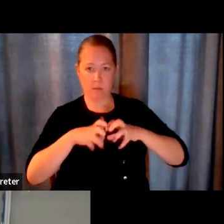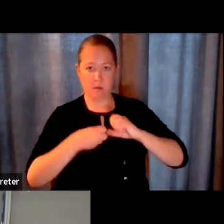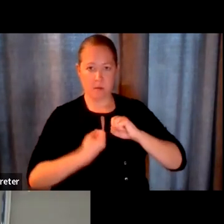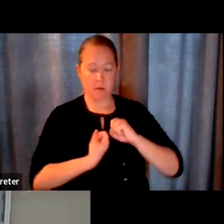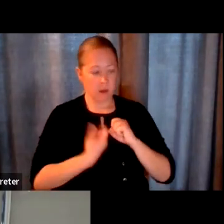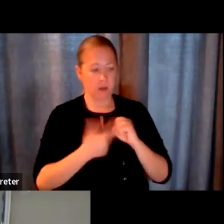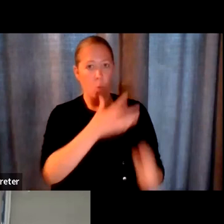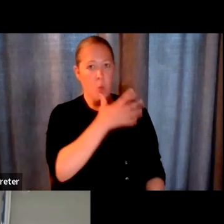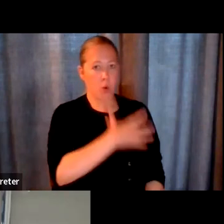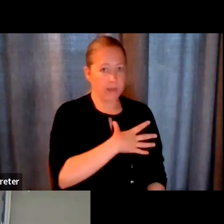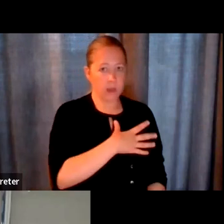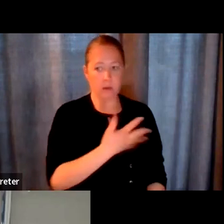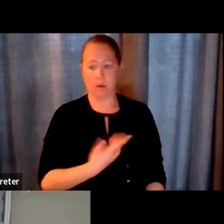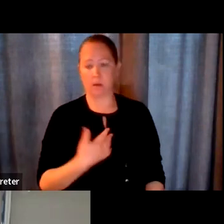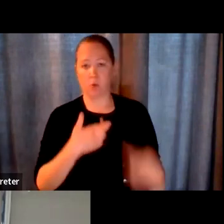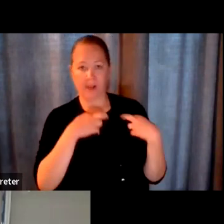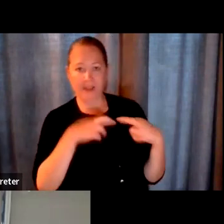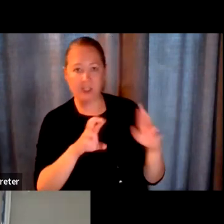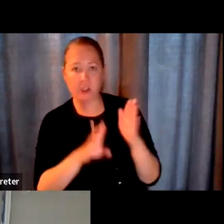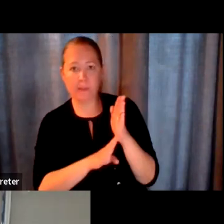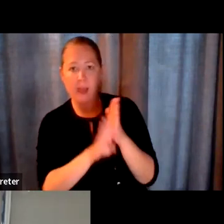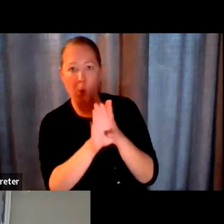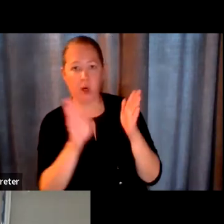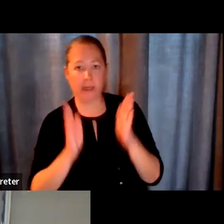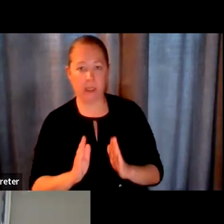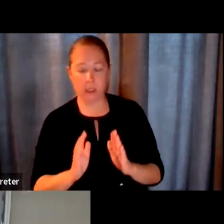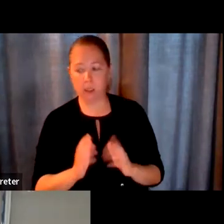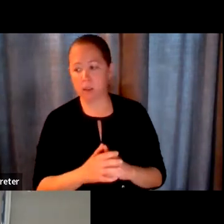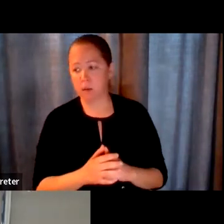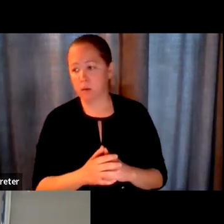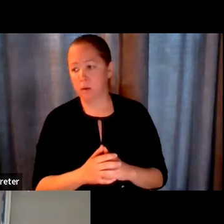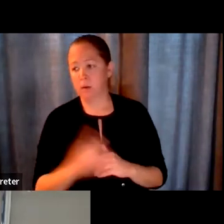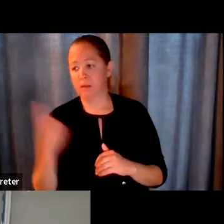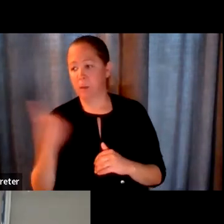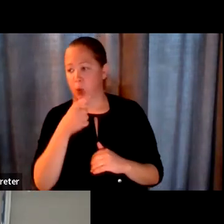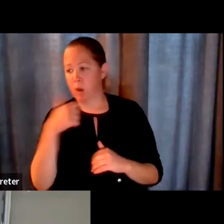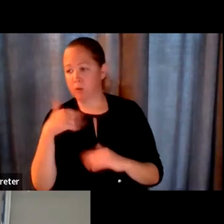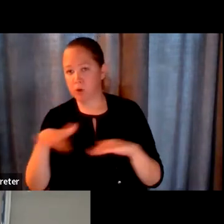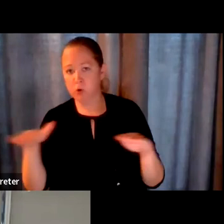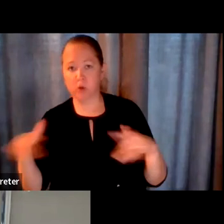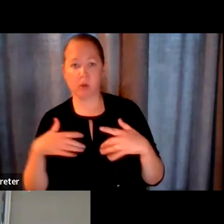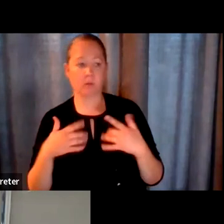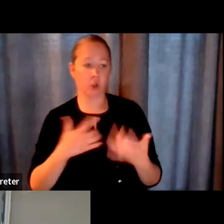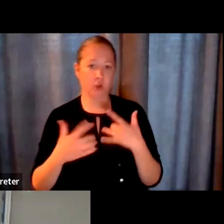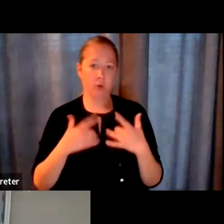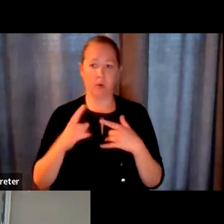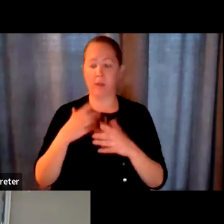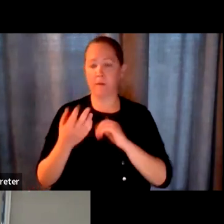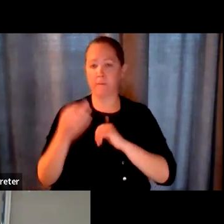as a woman, as a religious minority, as someone who has children and worries about the future of our